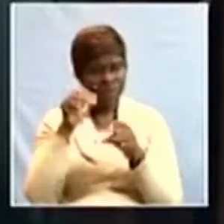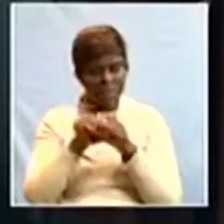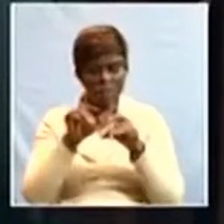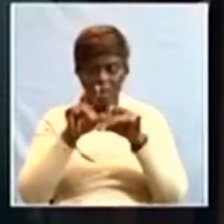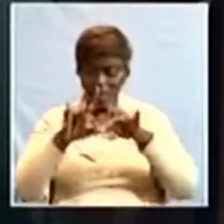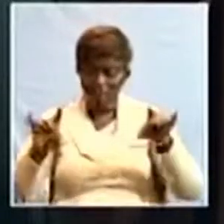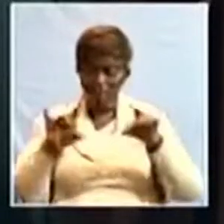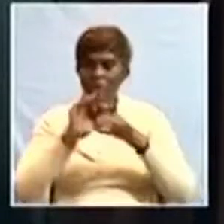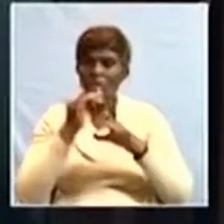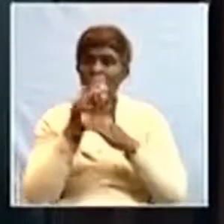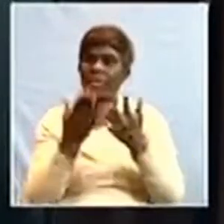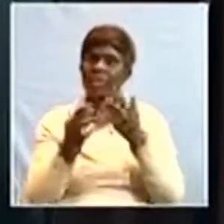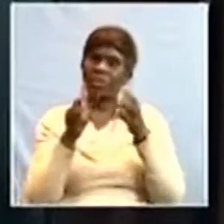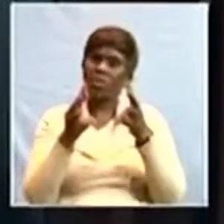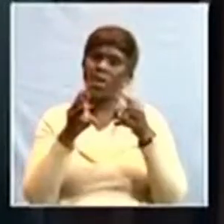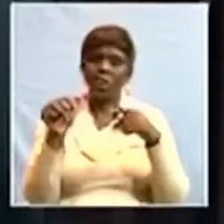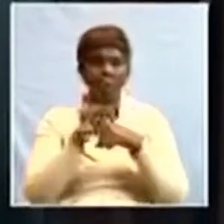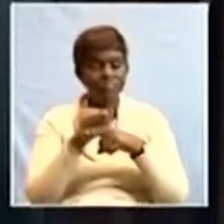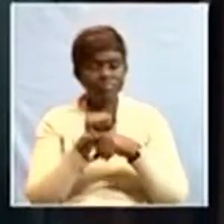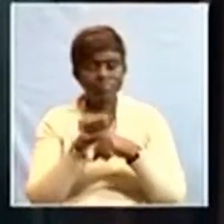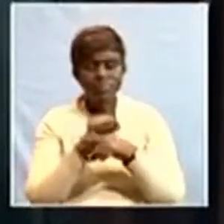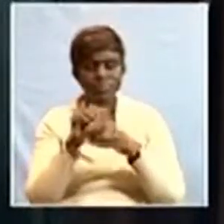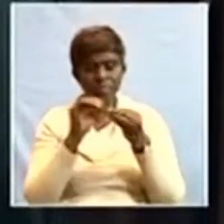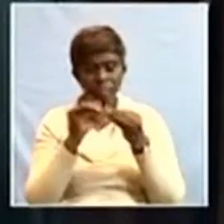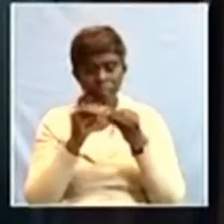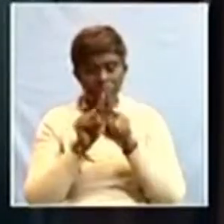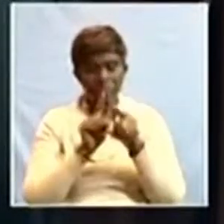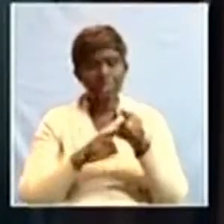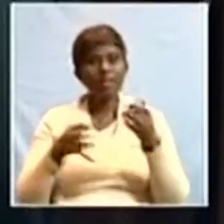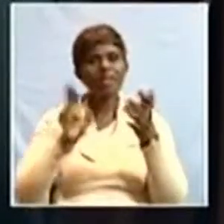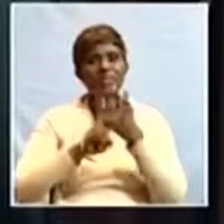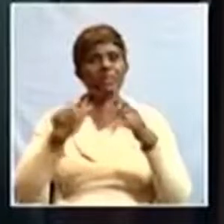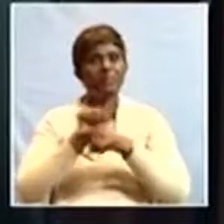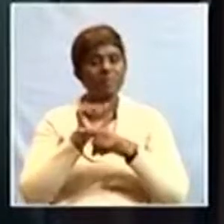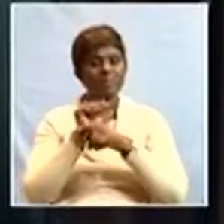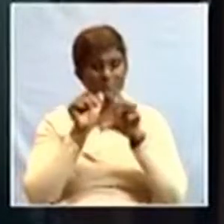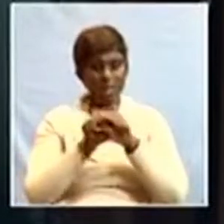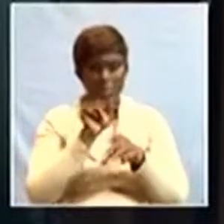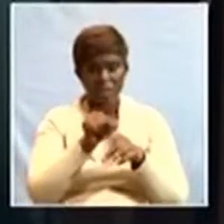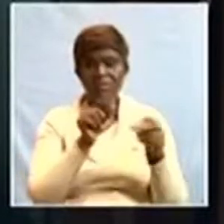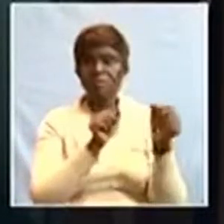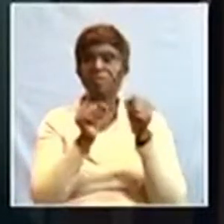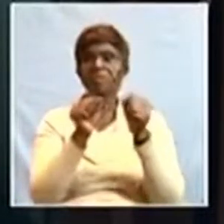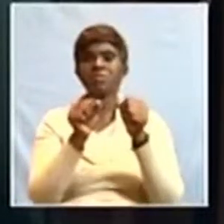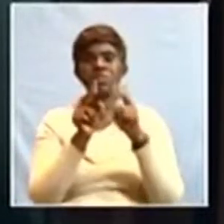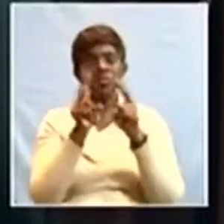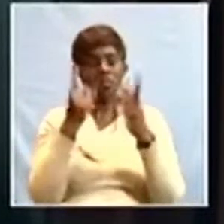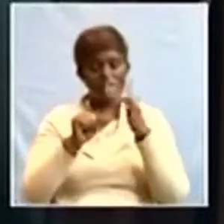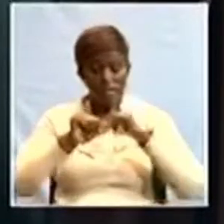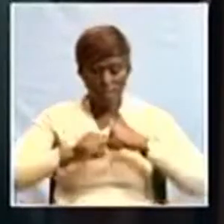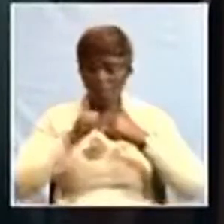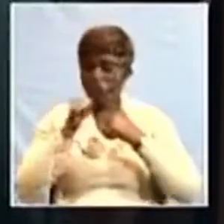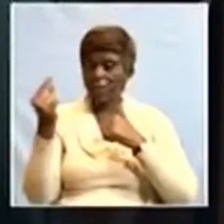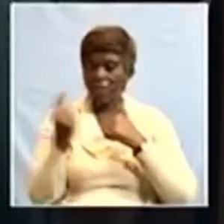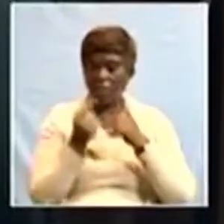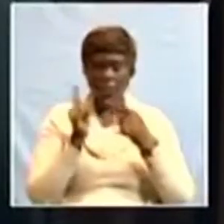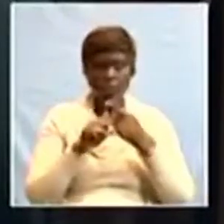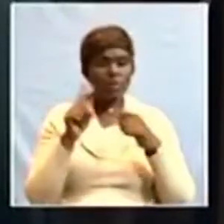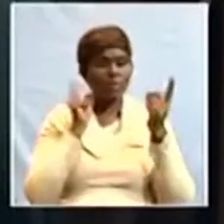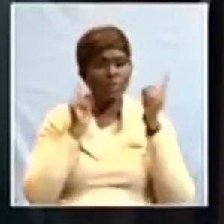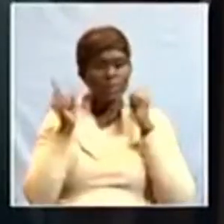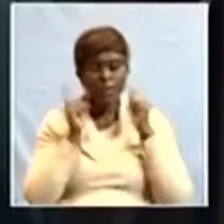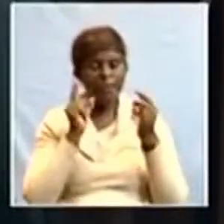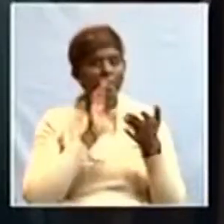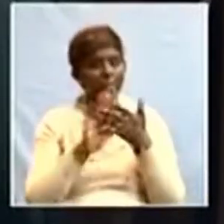ground by way of being oriented and trained in this system, so that we don't come and hear excuses